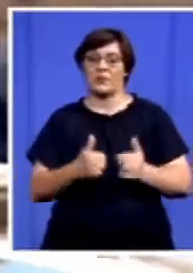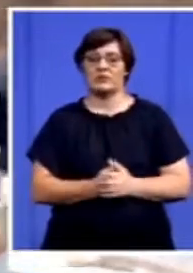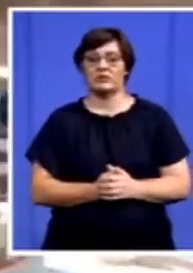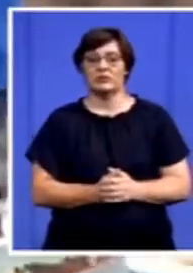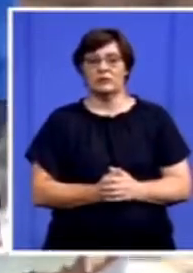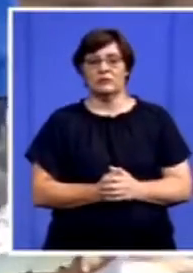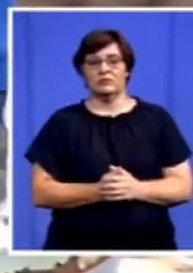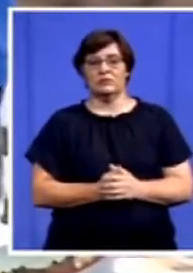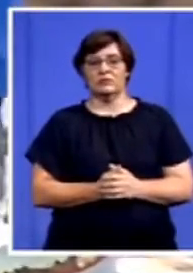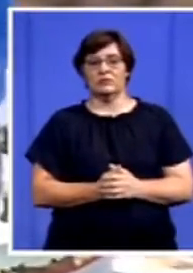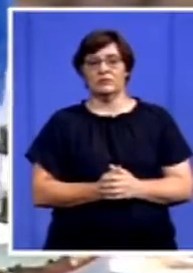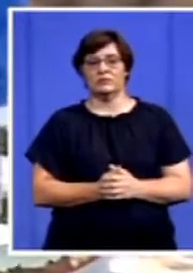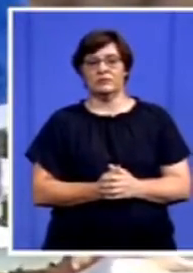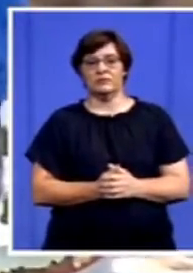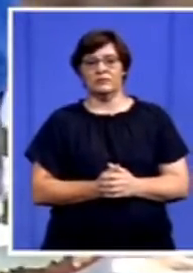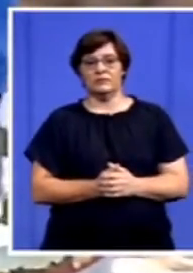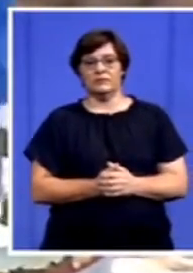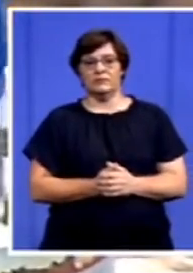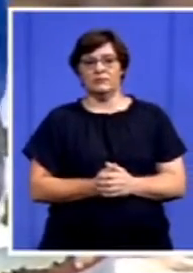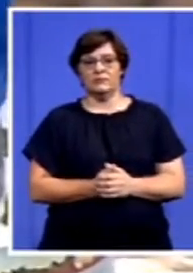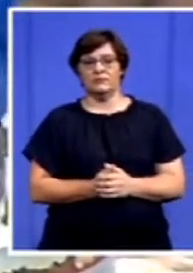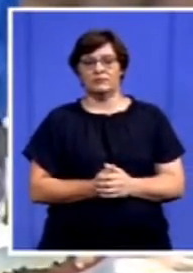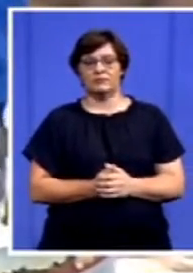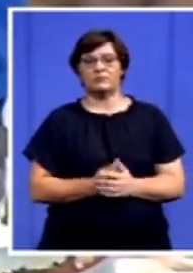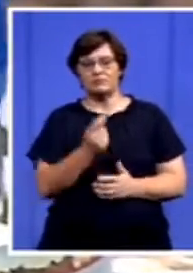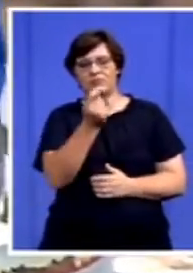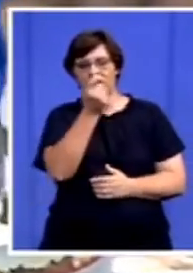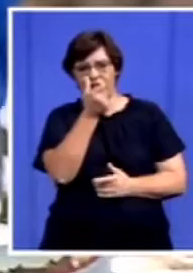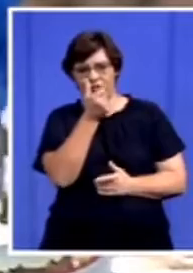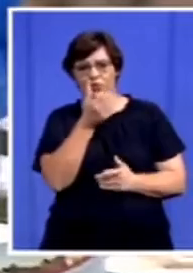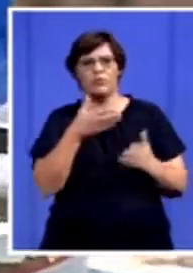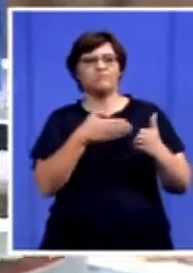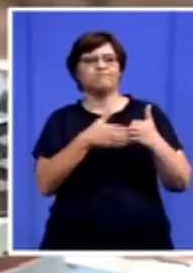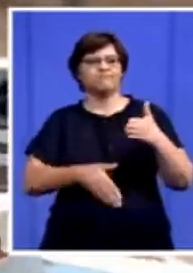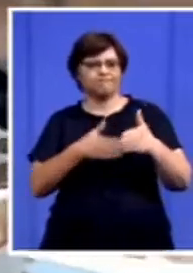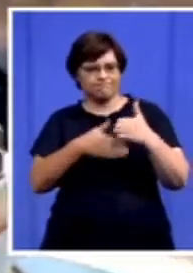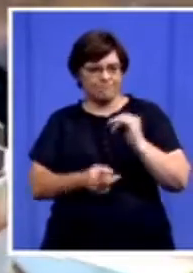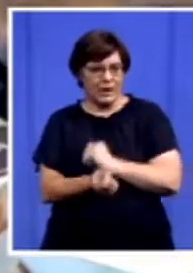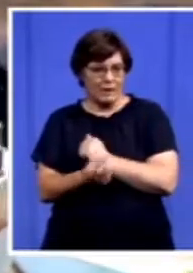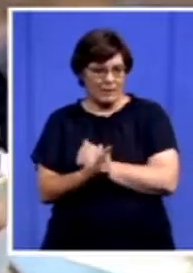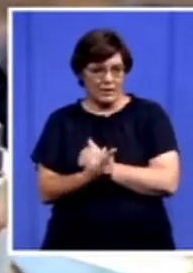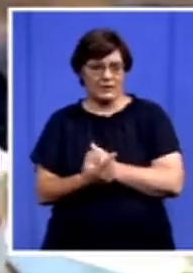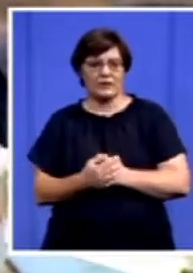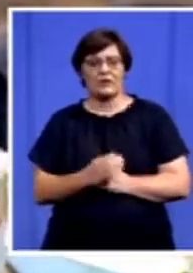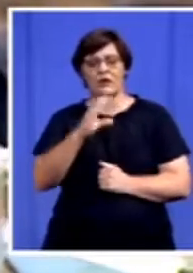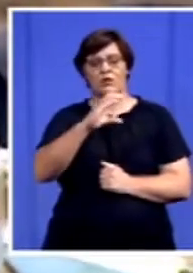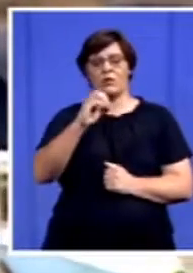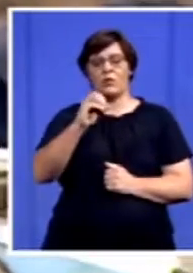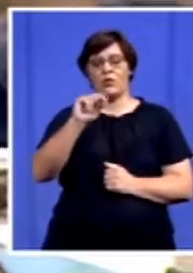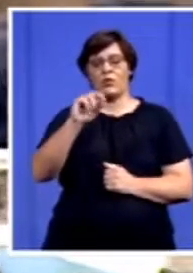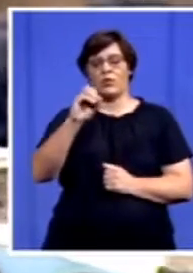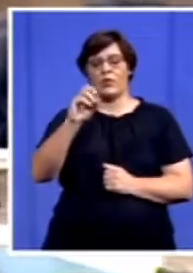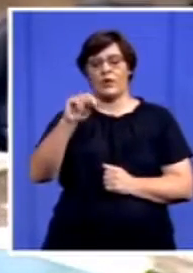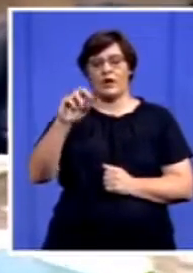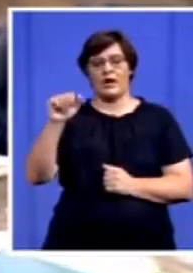seems to have been very few disruptions taking place. In Coronationville is one of the areas that I visited where the taps have